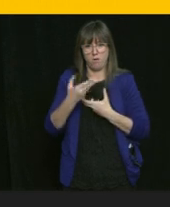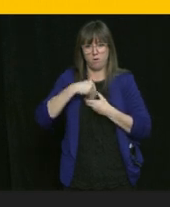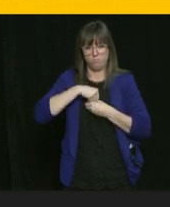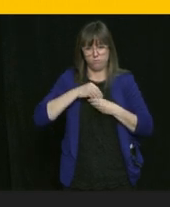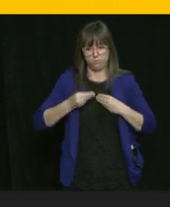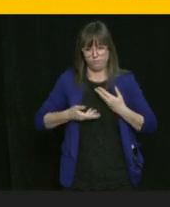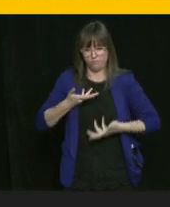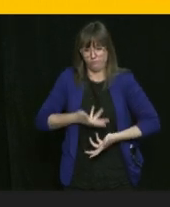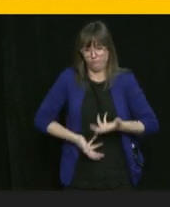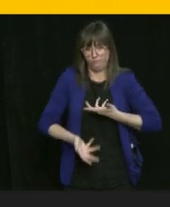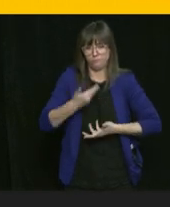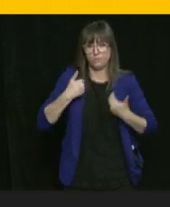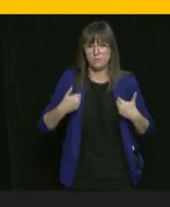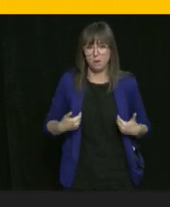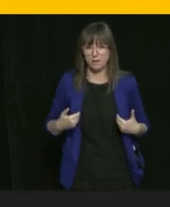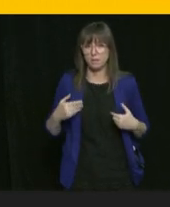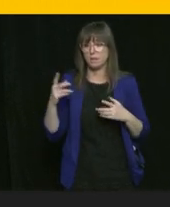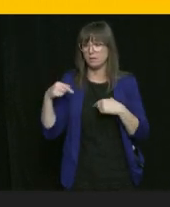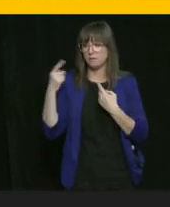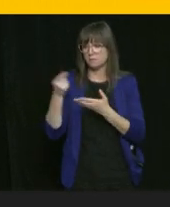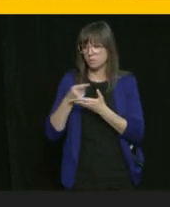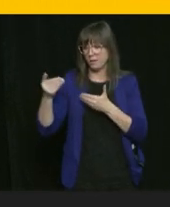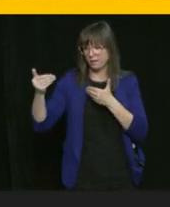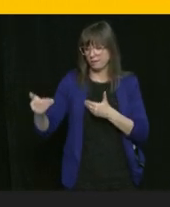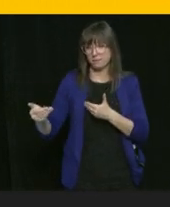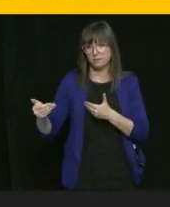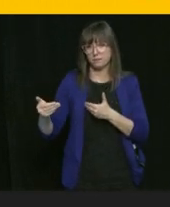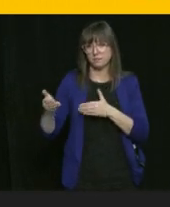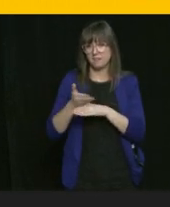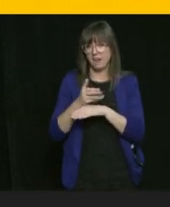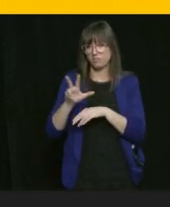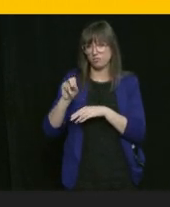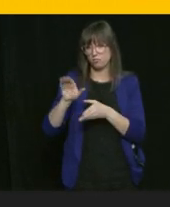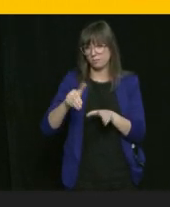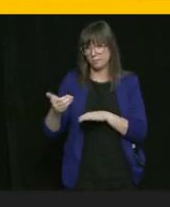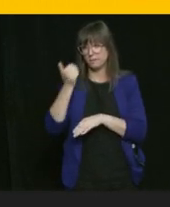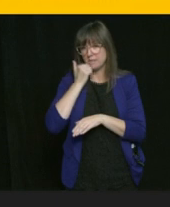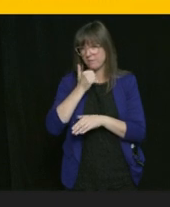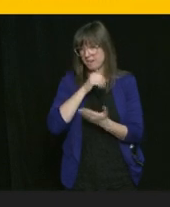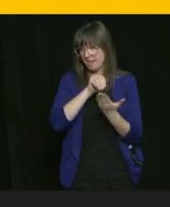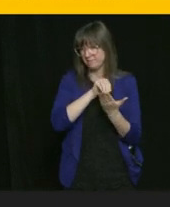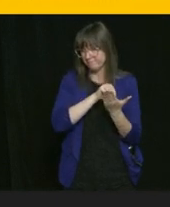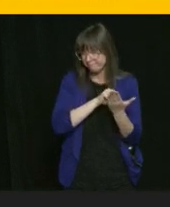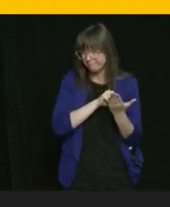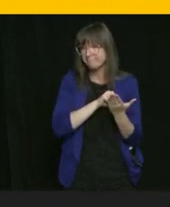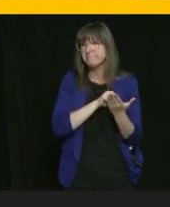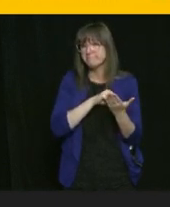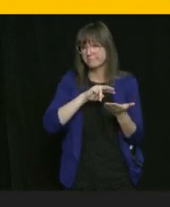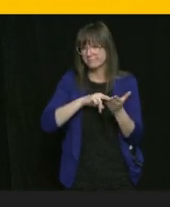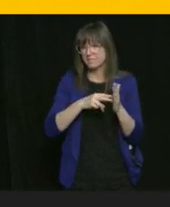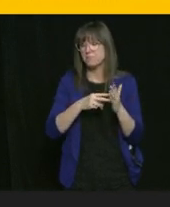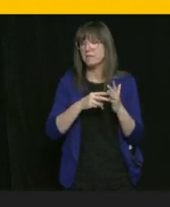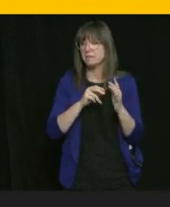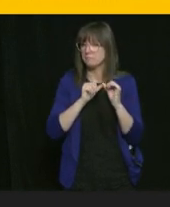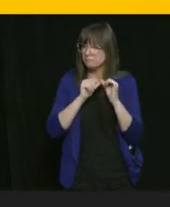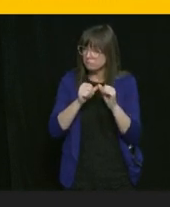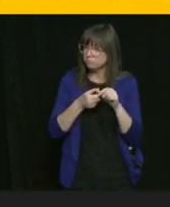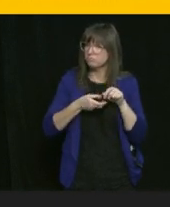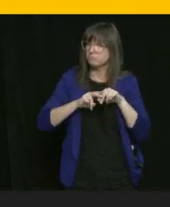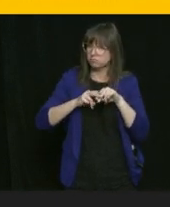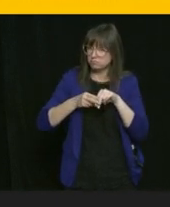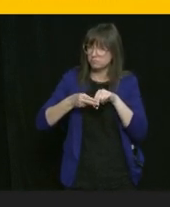the past week, an average of 30 deaths per day have been reported, marking a gradual but steady